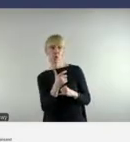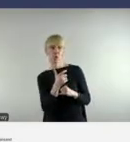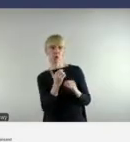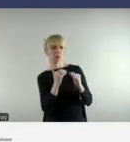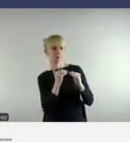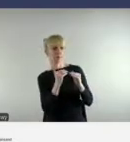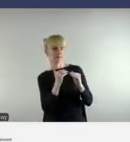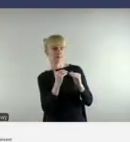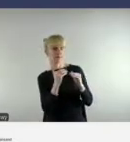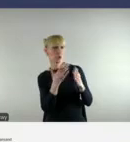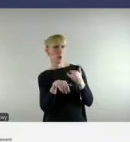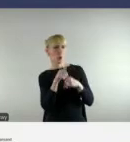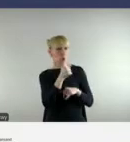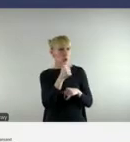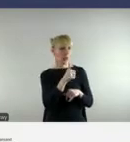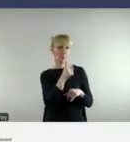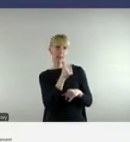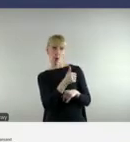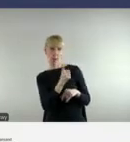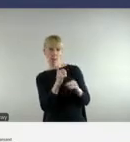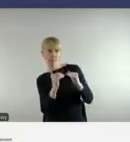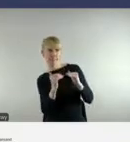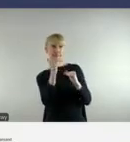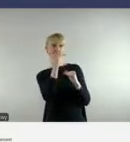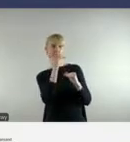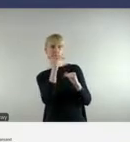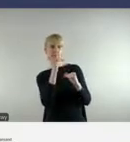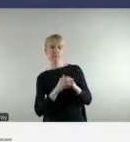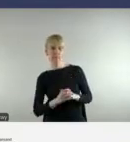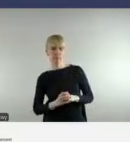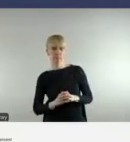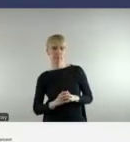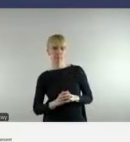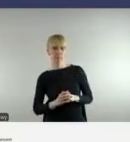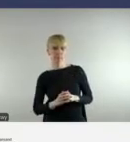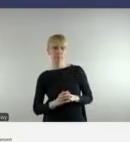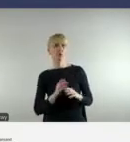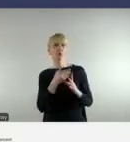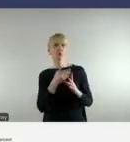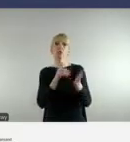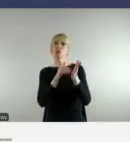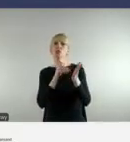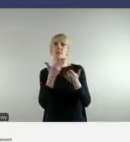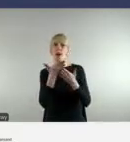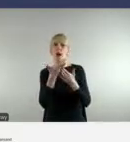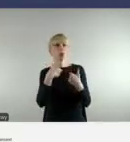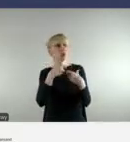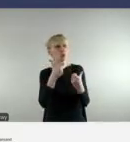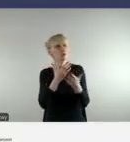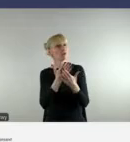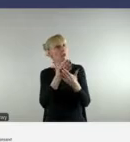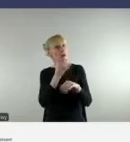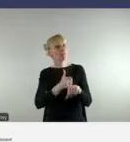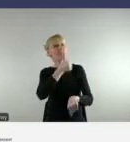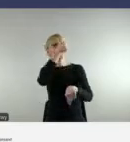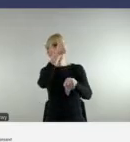municipal preparedness and obligation. And of course, also when security policies, crisis, and armed conflicts are